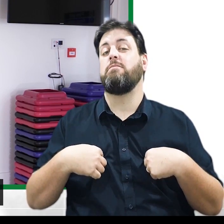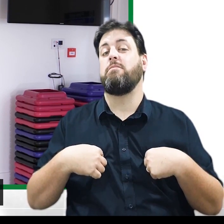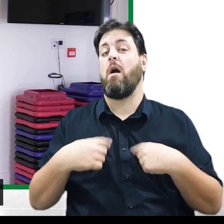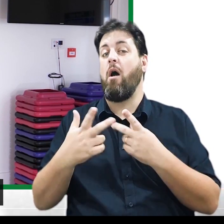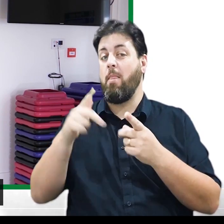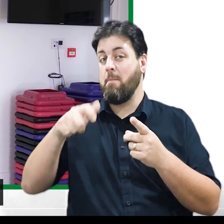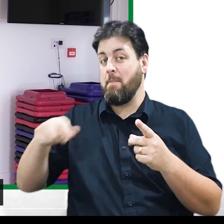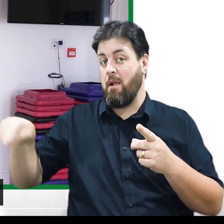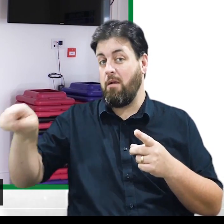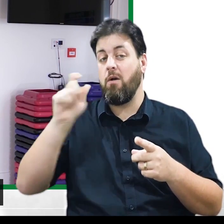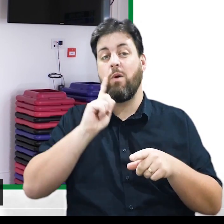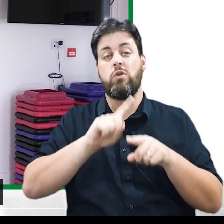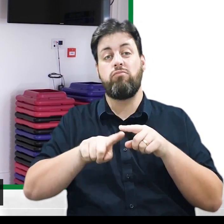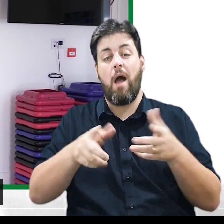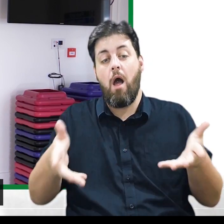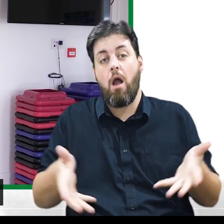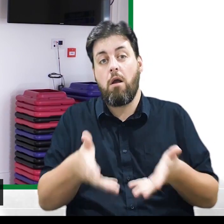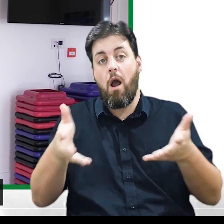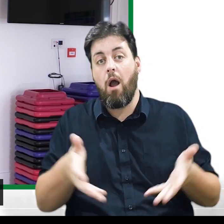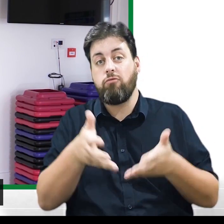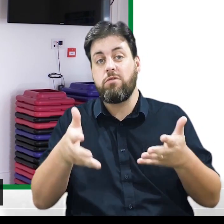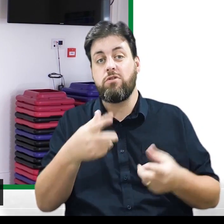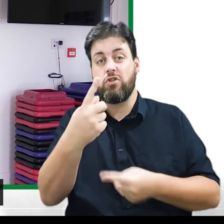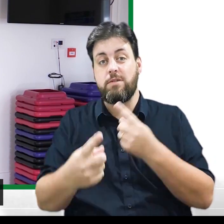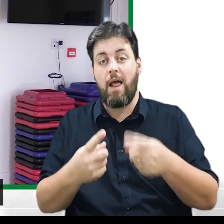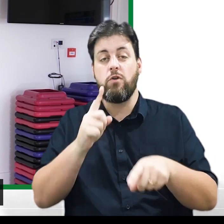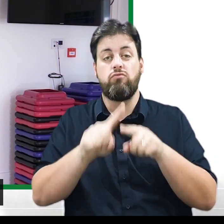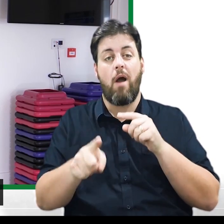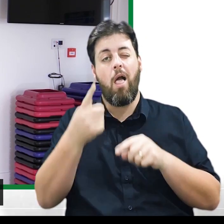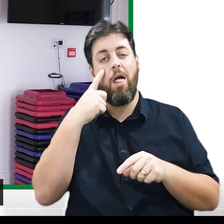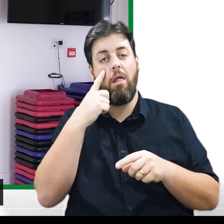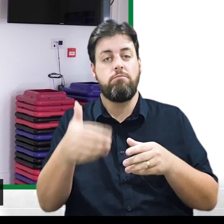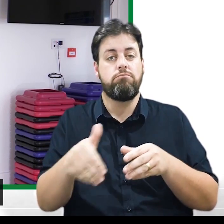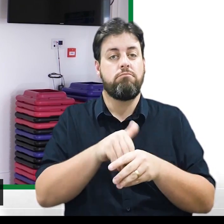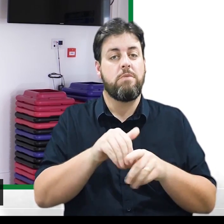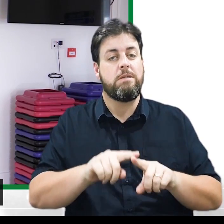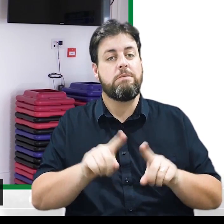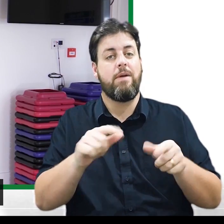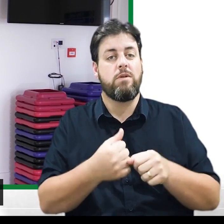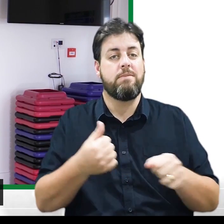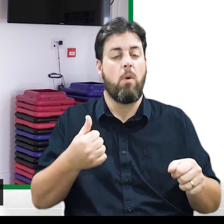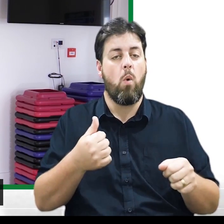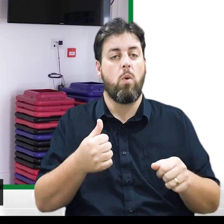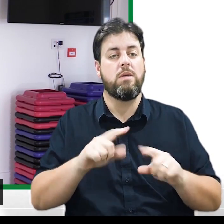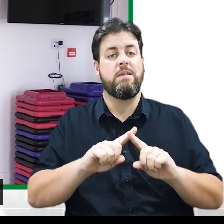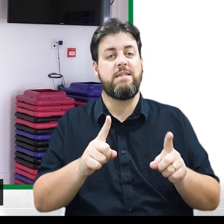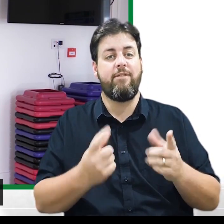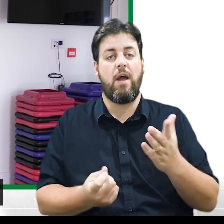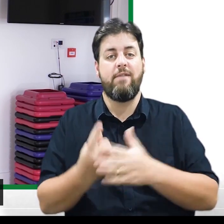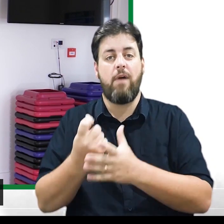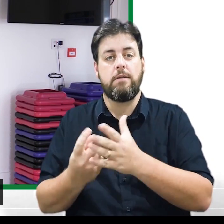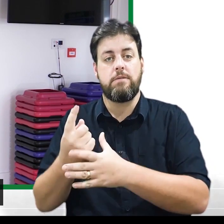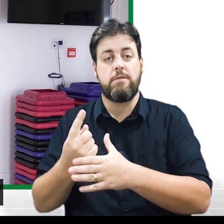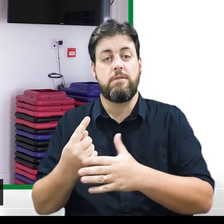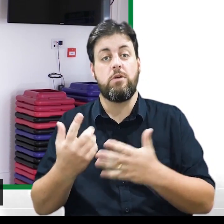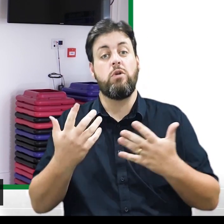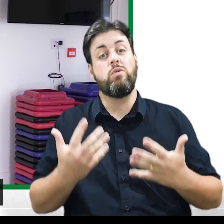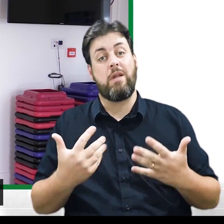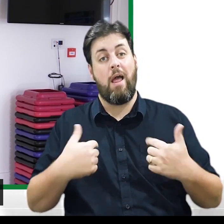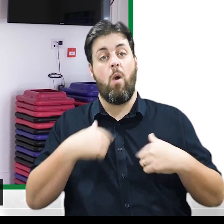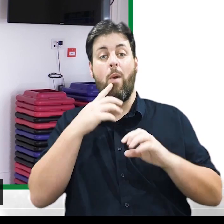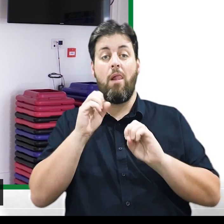try lots of different sports and different athletic events. Me, I'm going to talk to you a